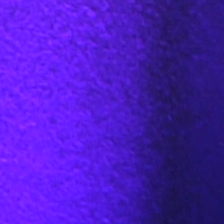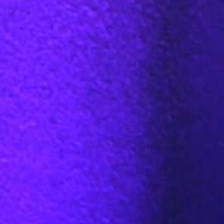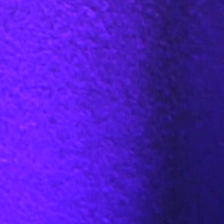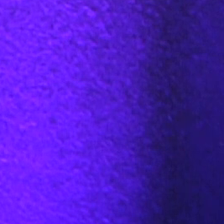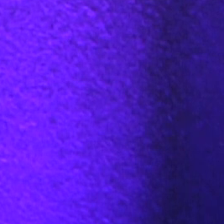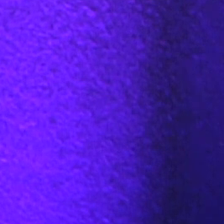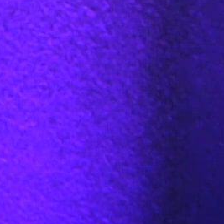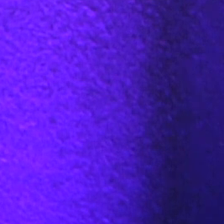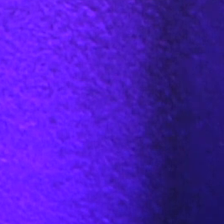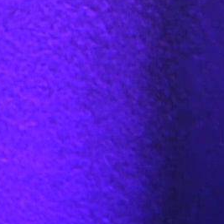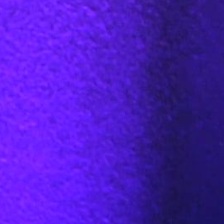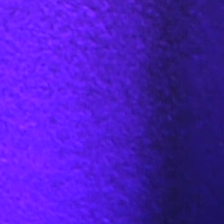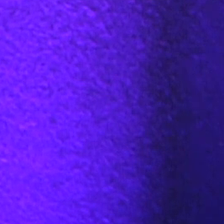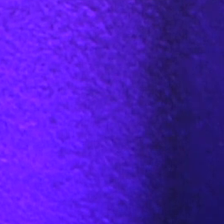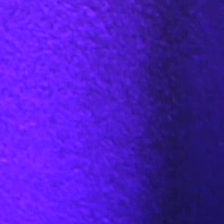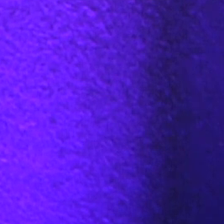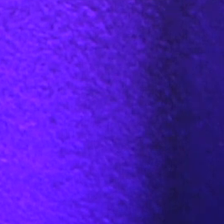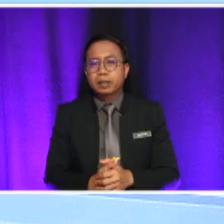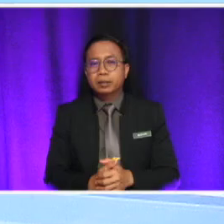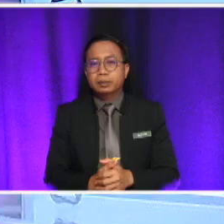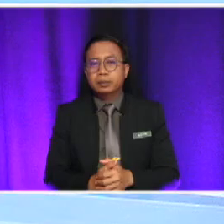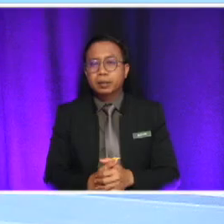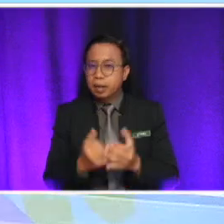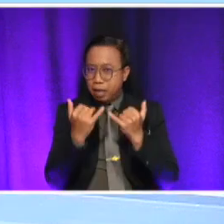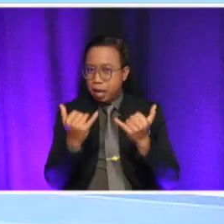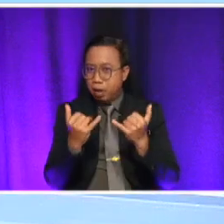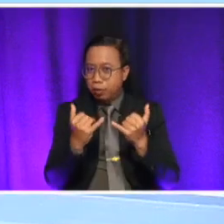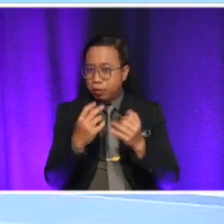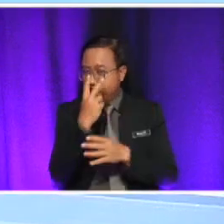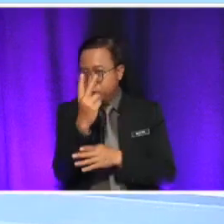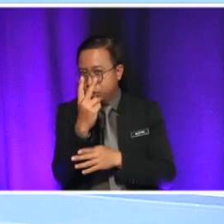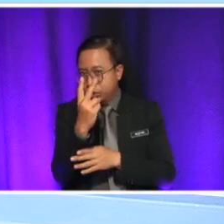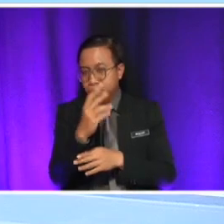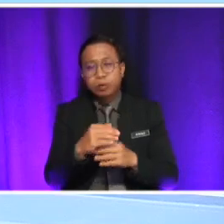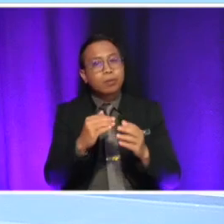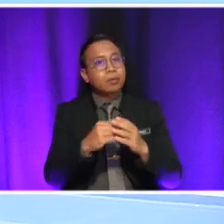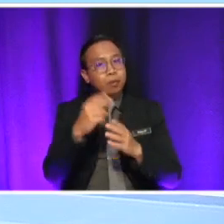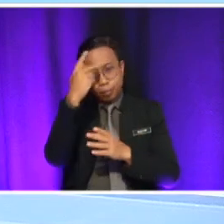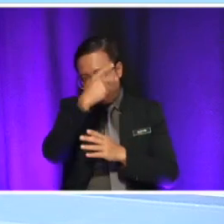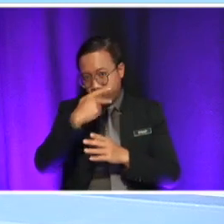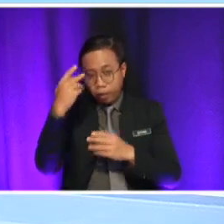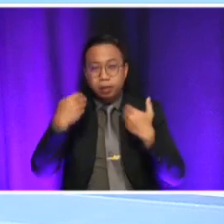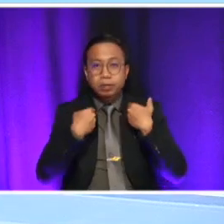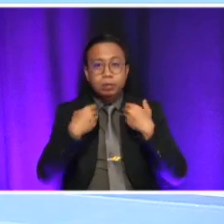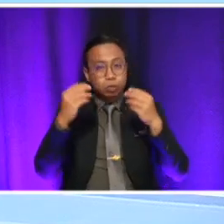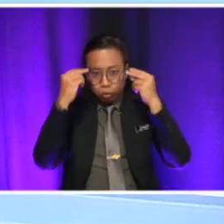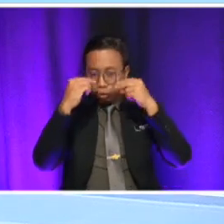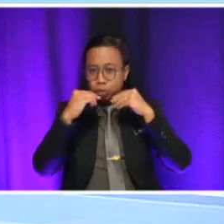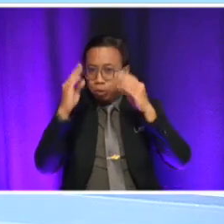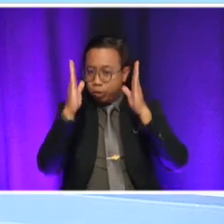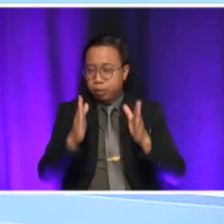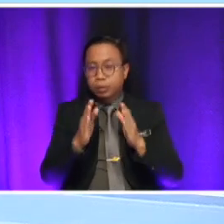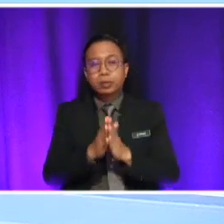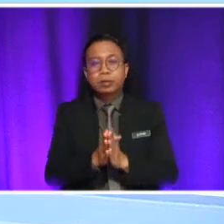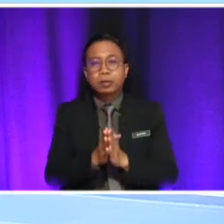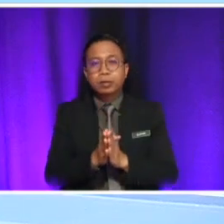you? All right, that's great. Now, as you can see from the profile just now, we have our teacher, who is none other